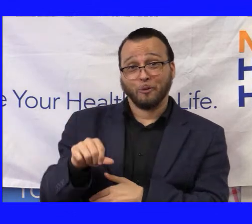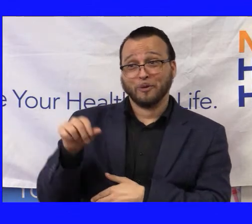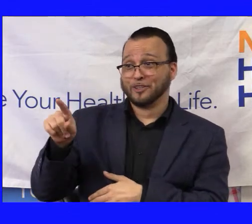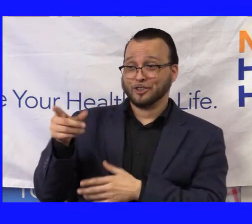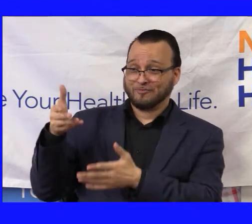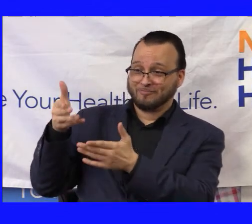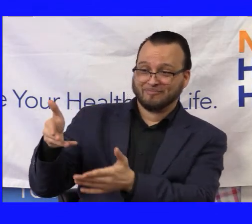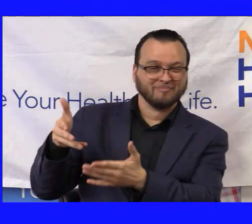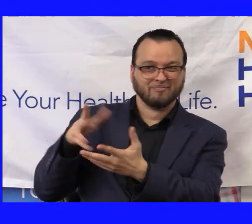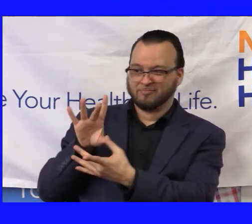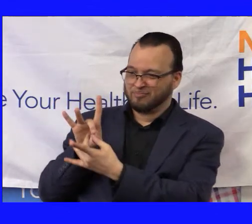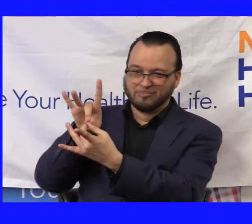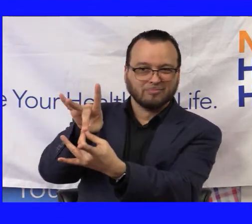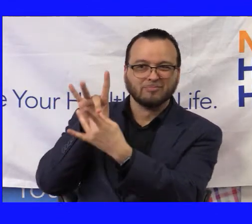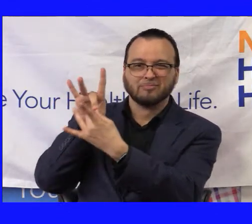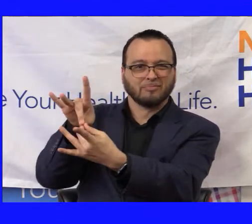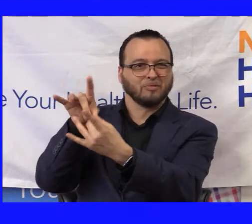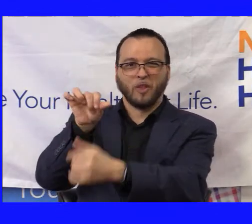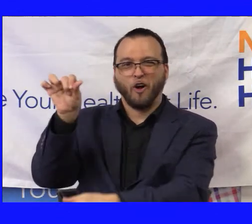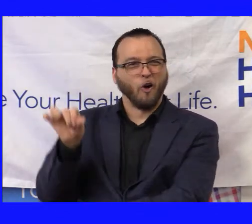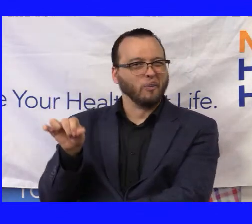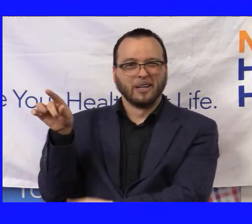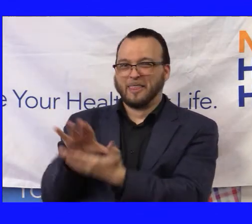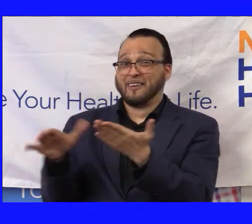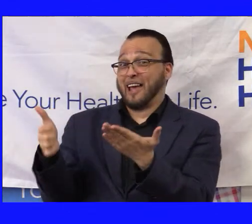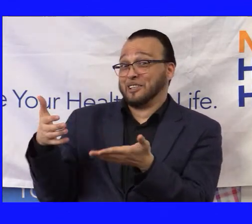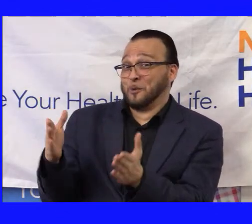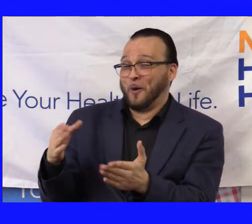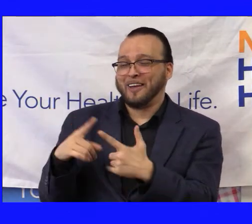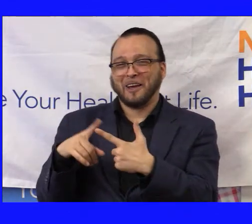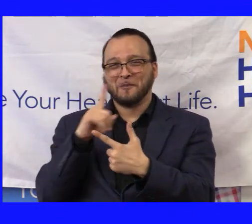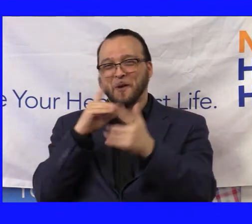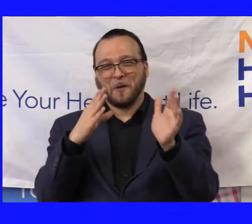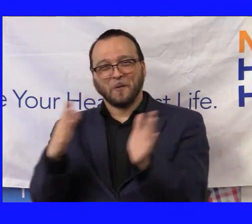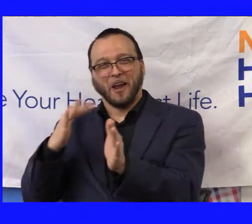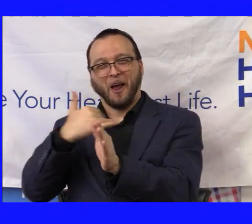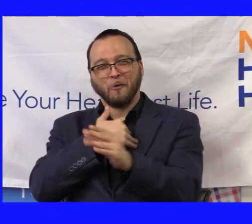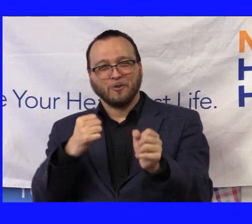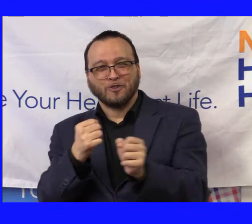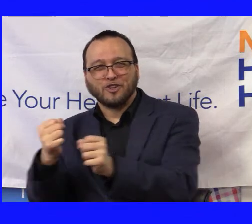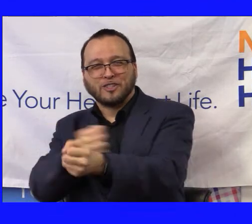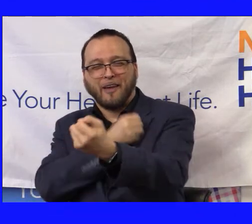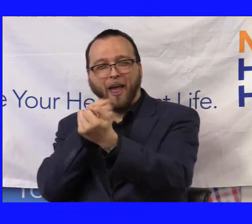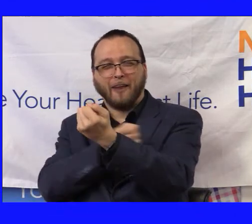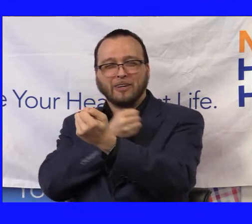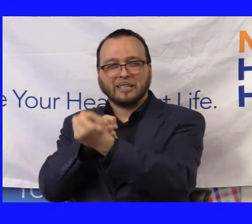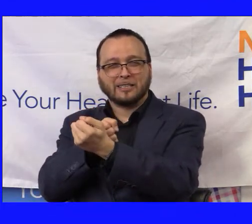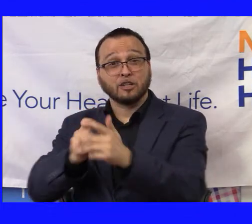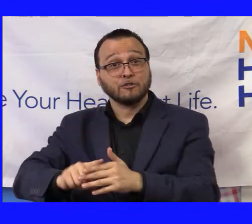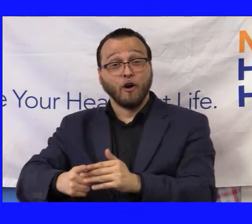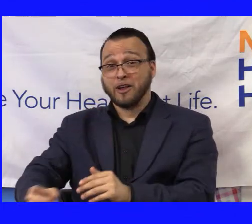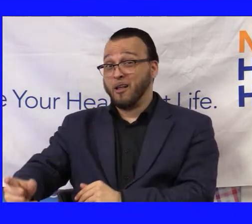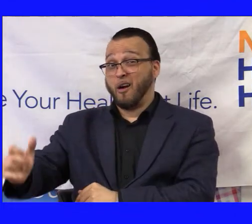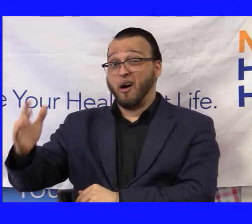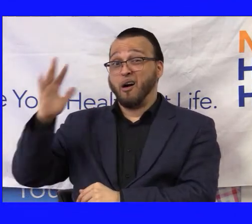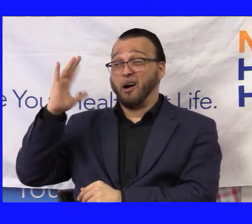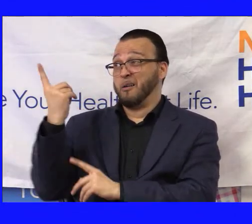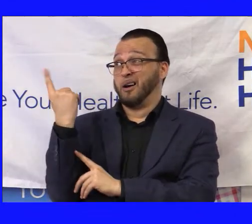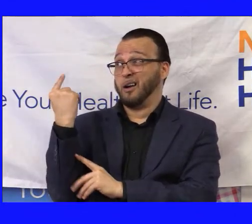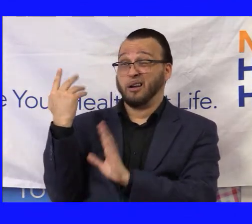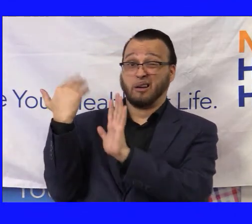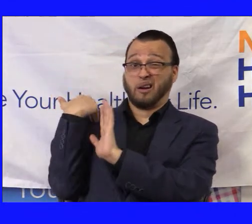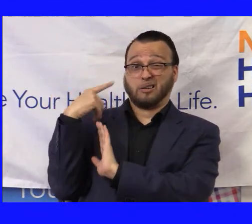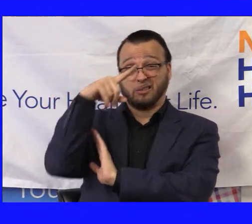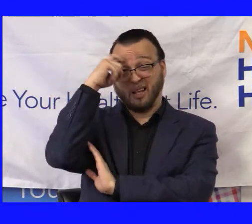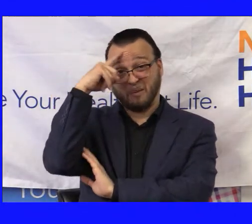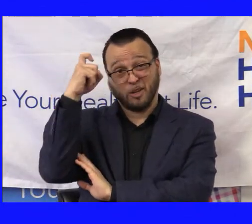nicest possible way, and really organized our strategic advocacy starting way back last summer. Early fall was